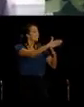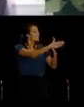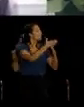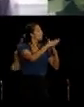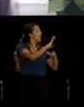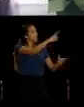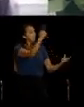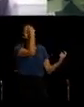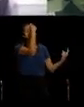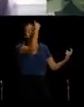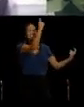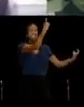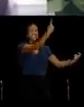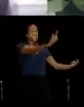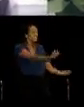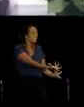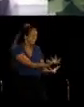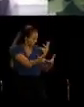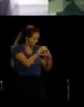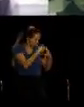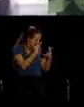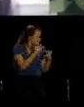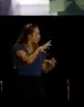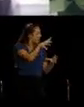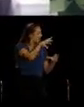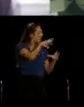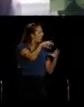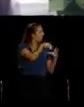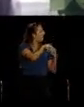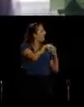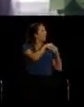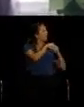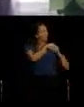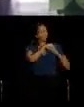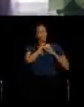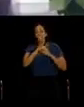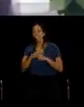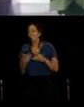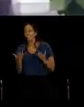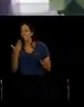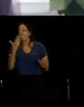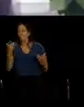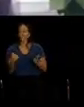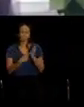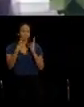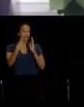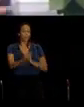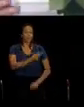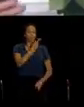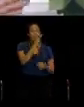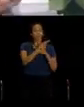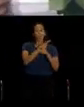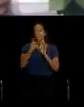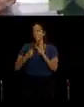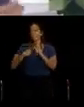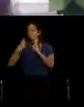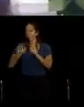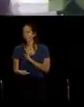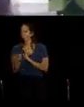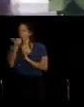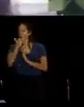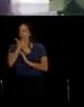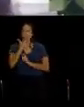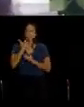all. Share your dreams with me. We may be right,